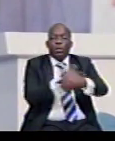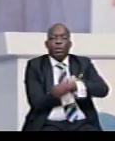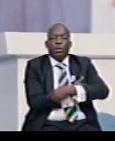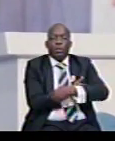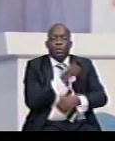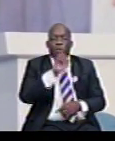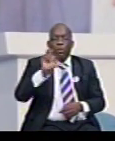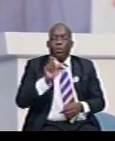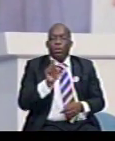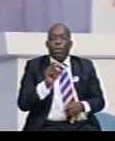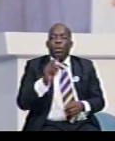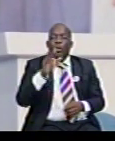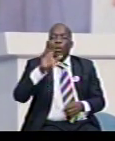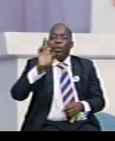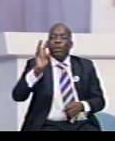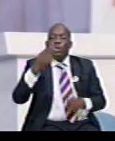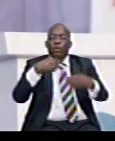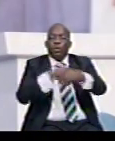7 days?